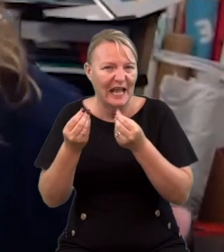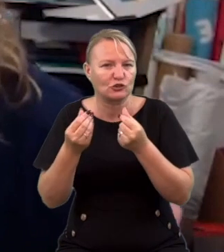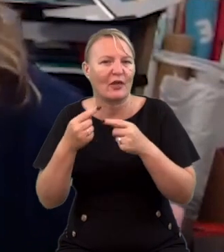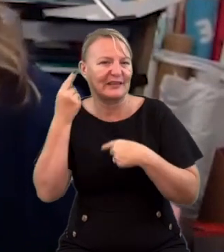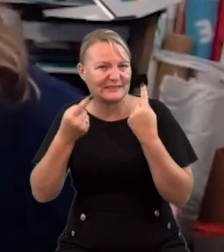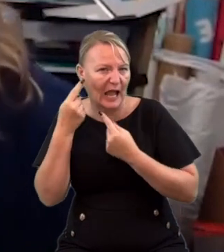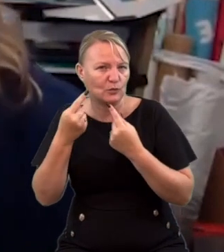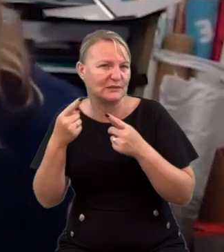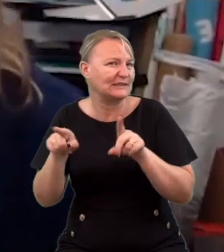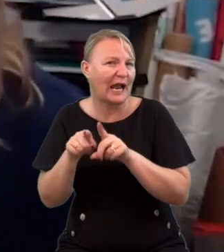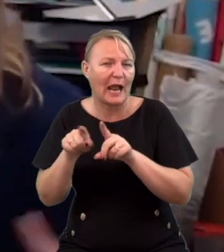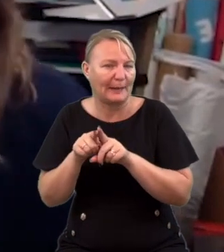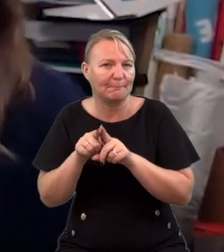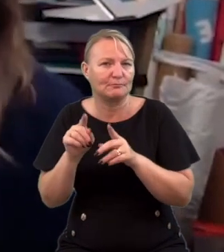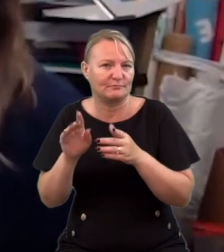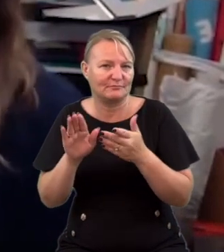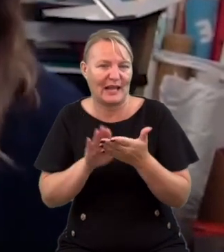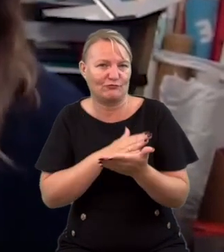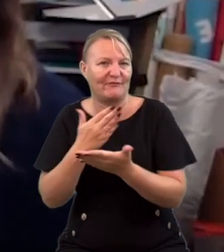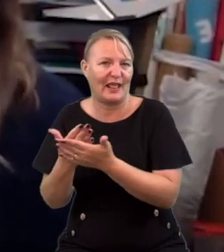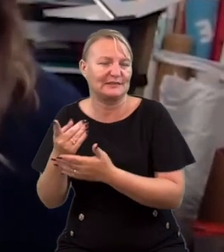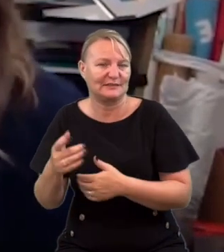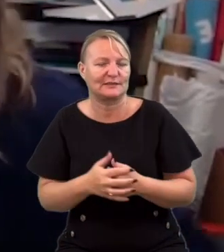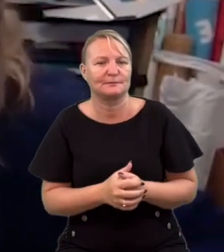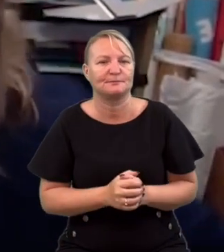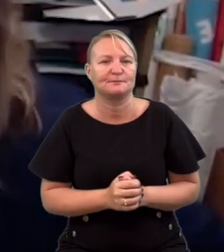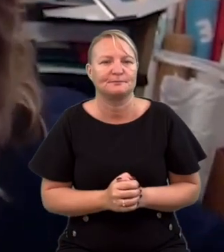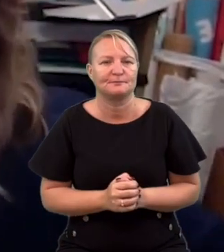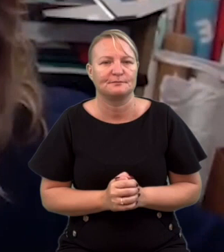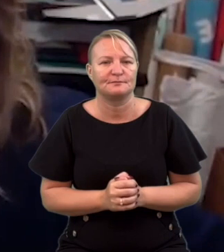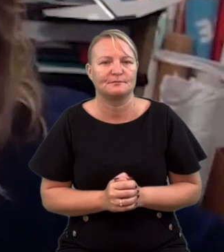soundscape texture, as well as a spatial one. Yeah.